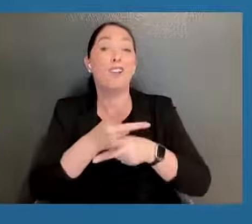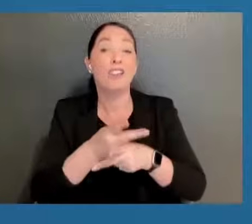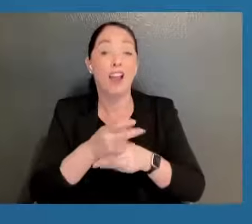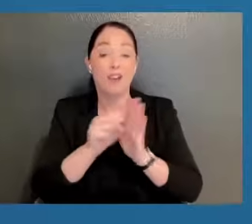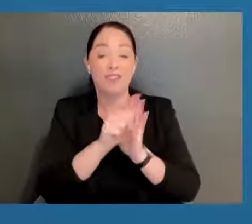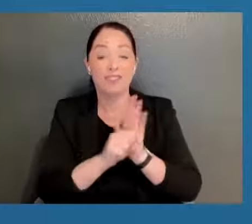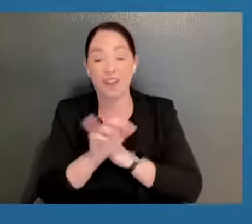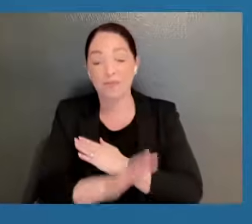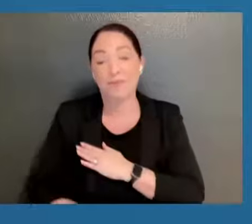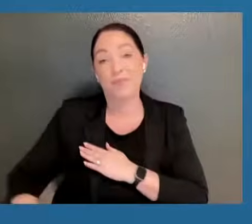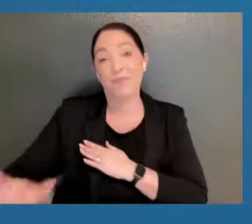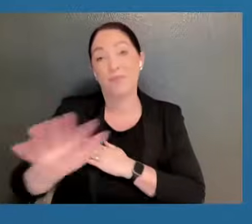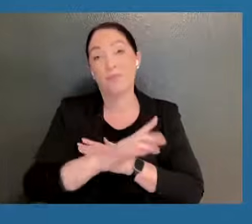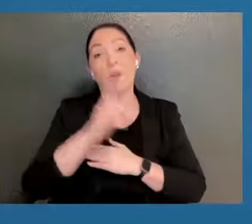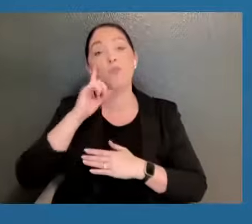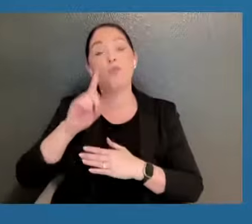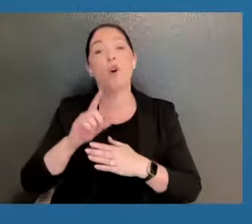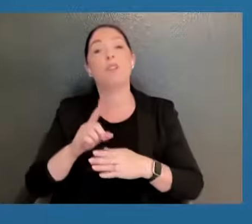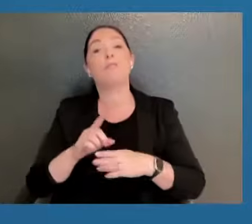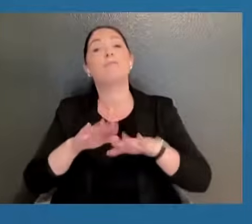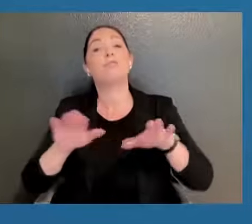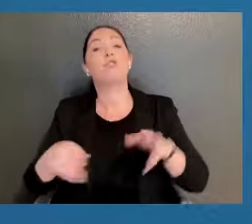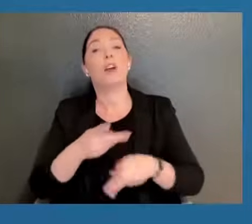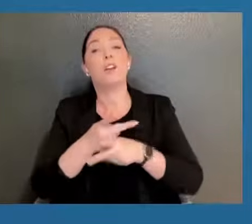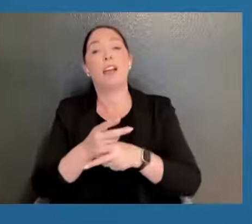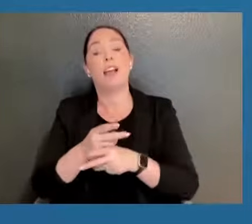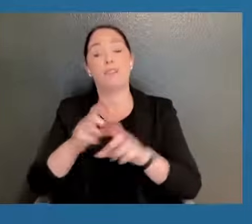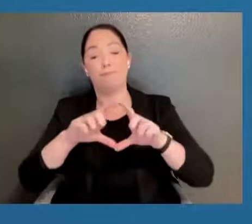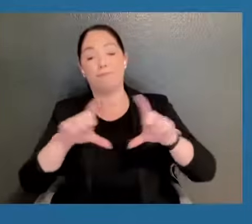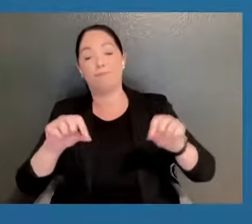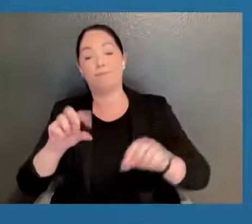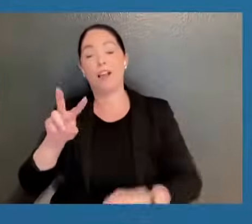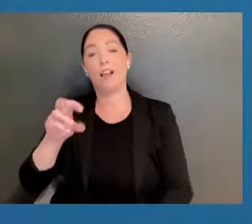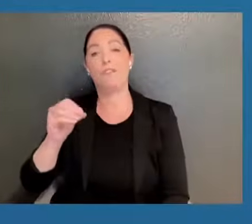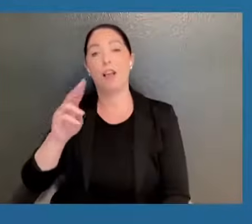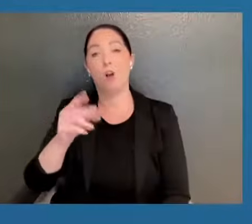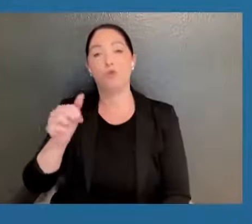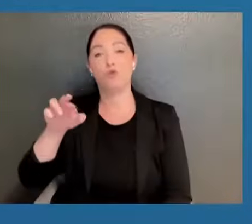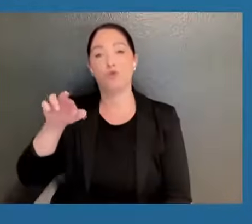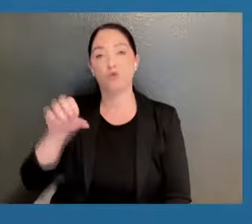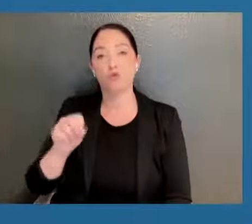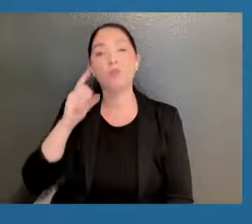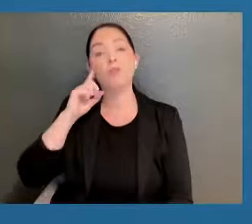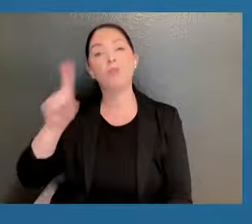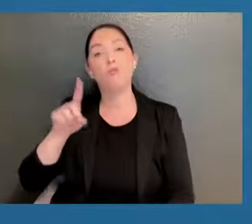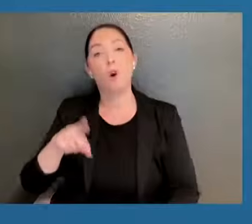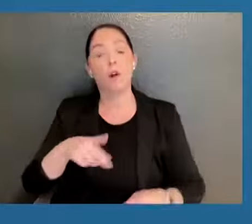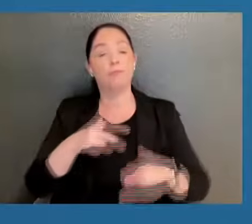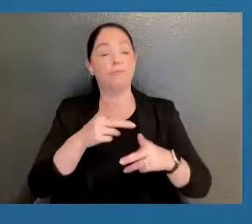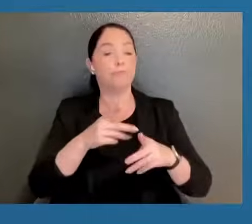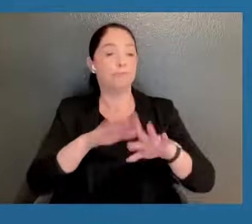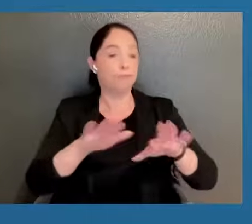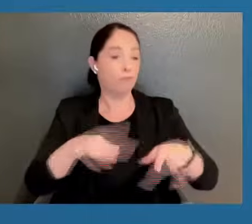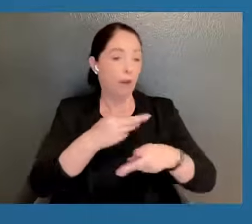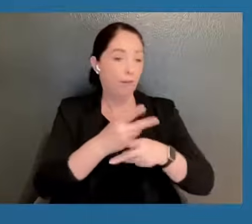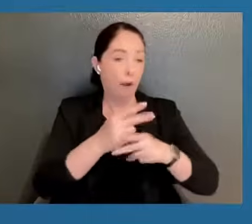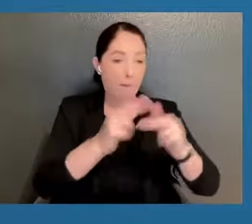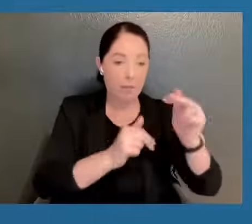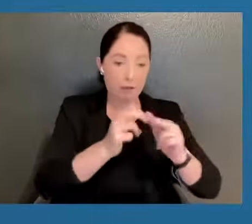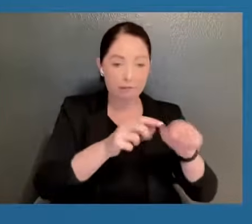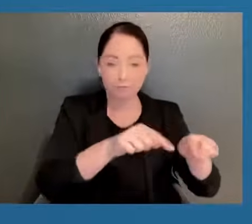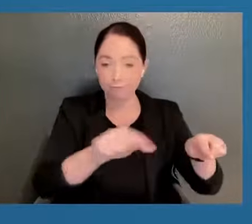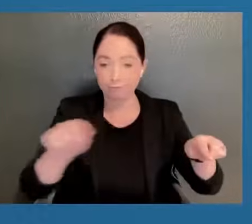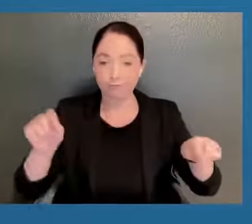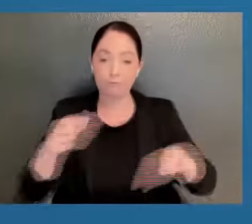child care vouchers to help with them, more capital funding for child care facilities to improve the existing ones as well. And we're announcing for the first